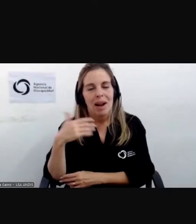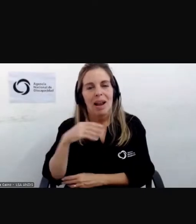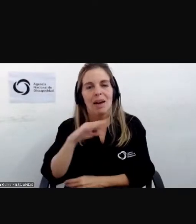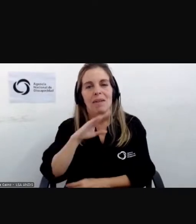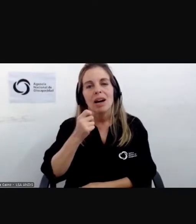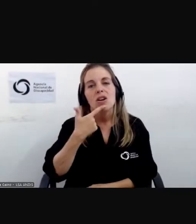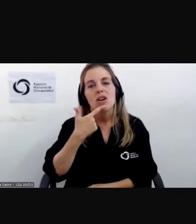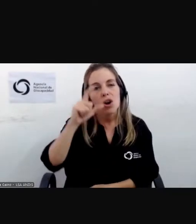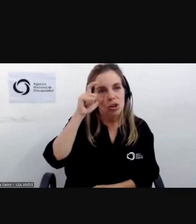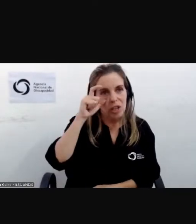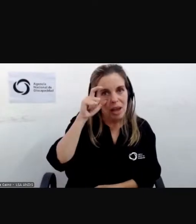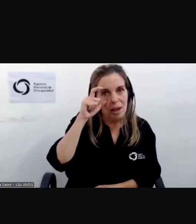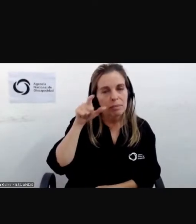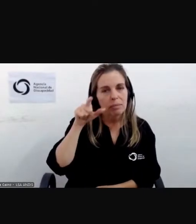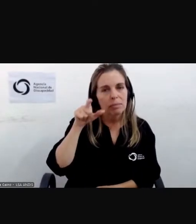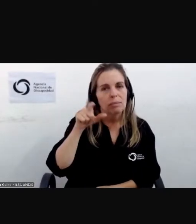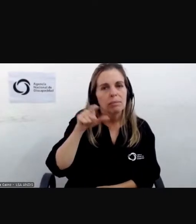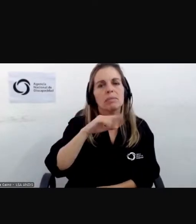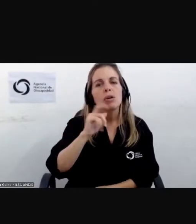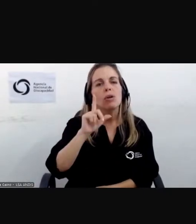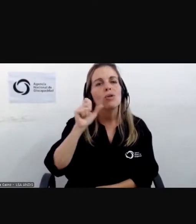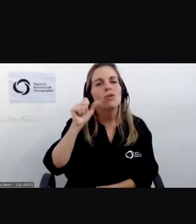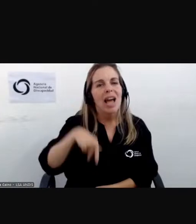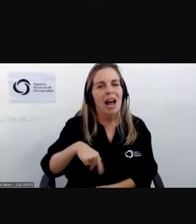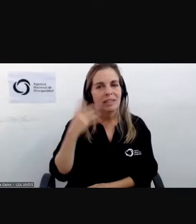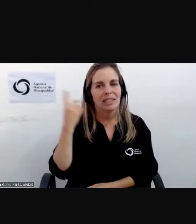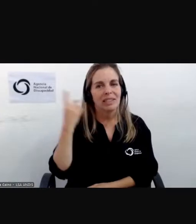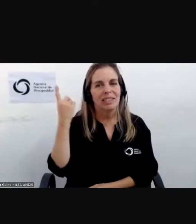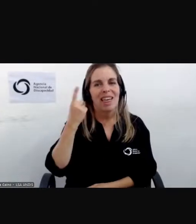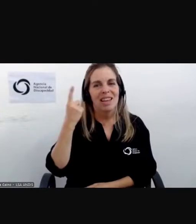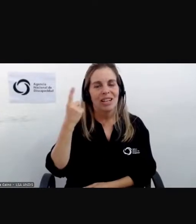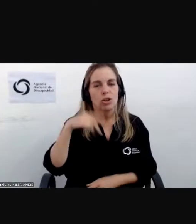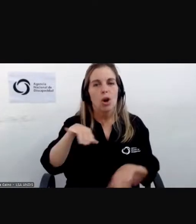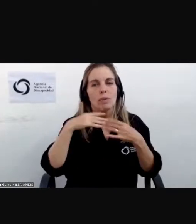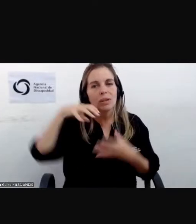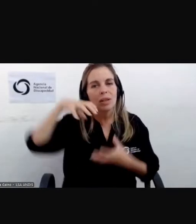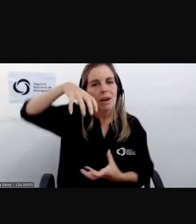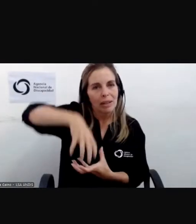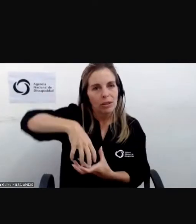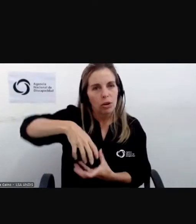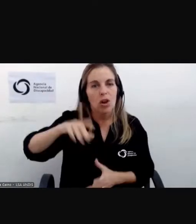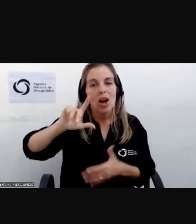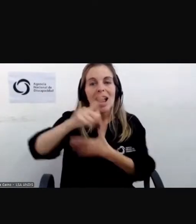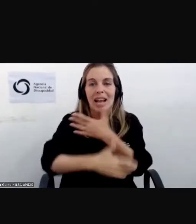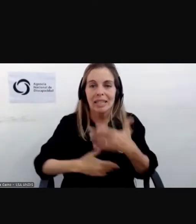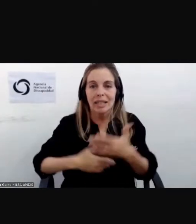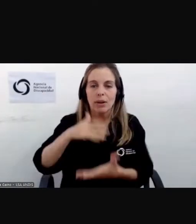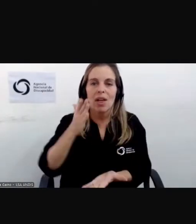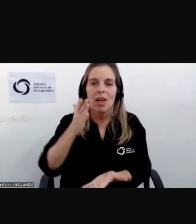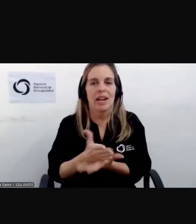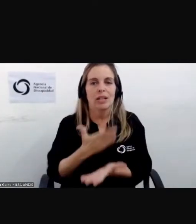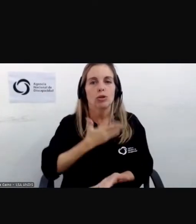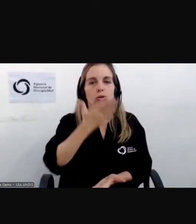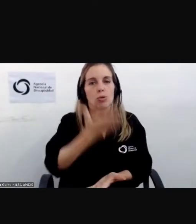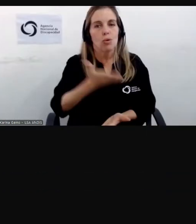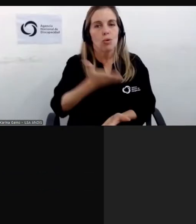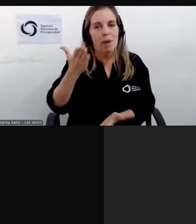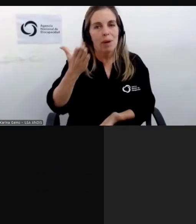right now, we are going to give the floor to Jose Julian Tolle, Human Rights